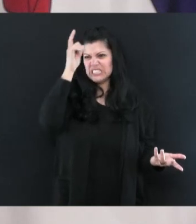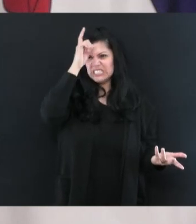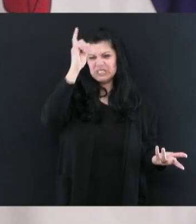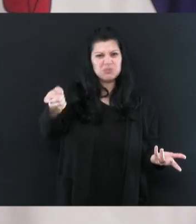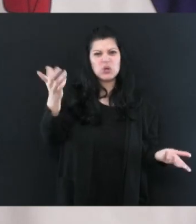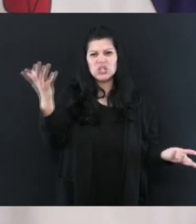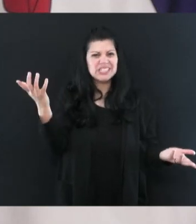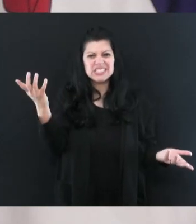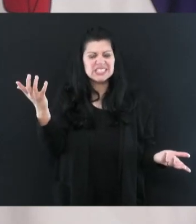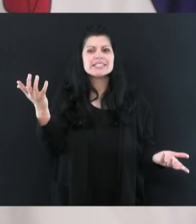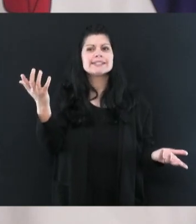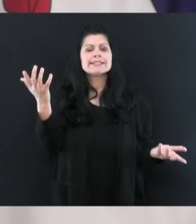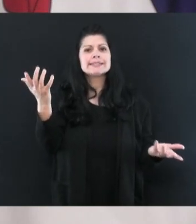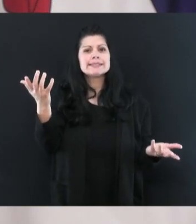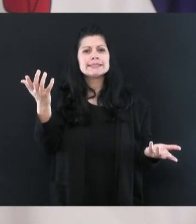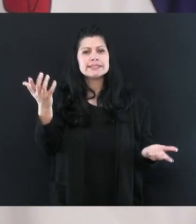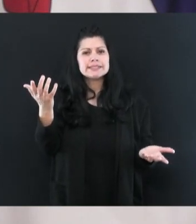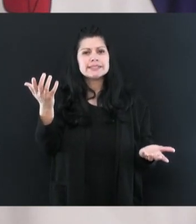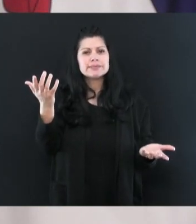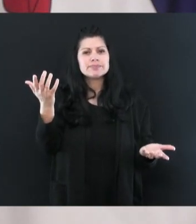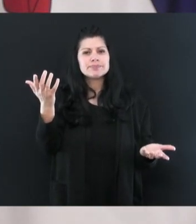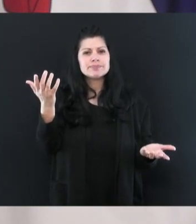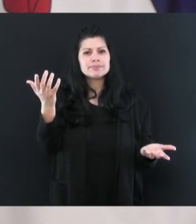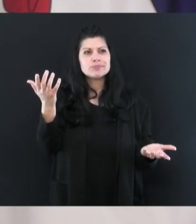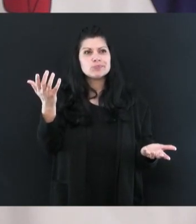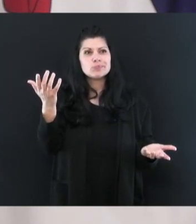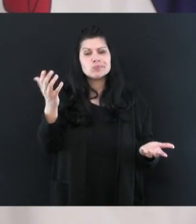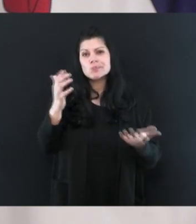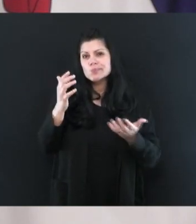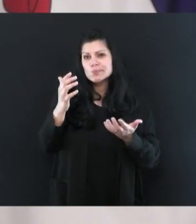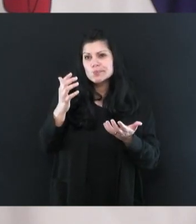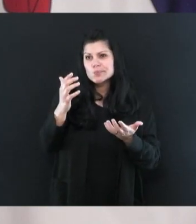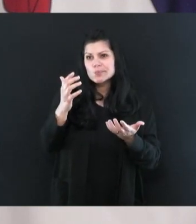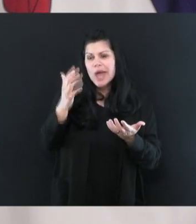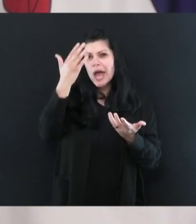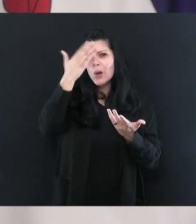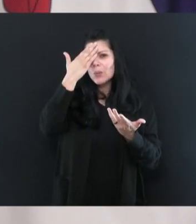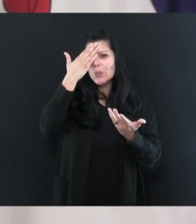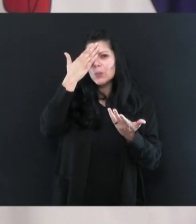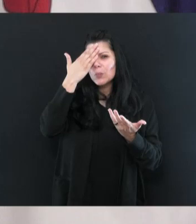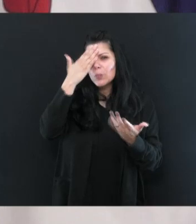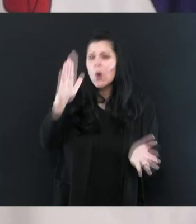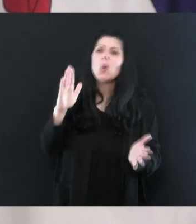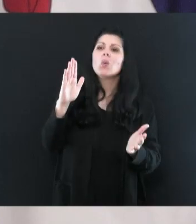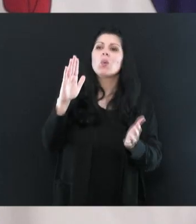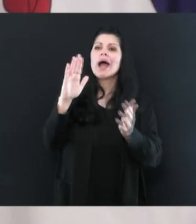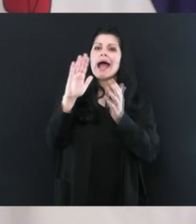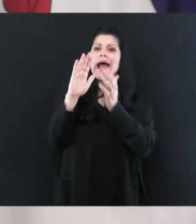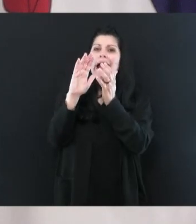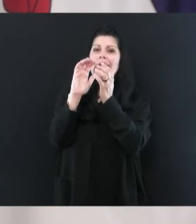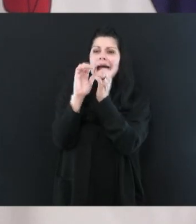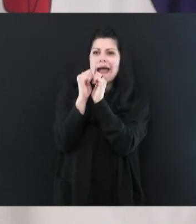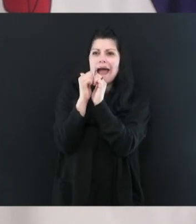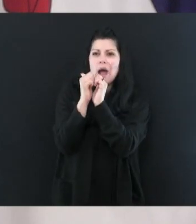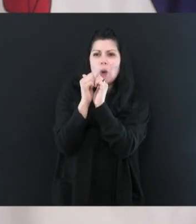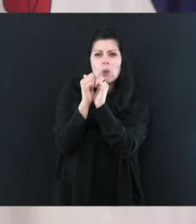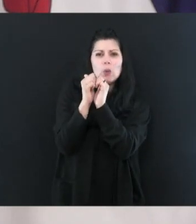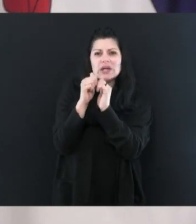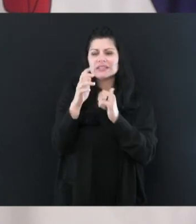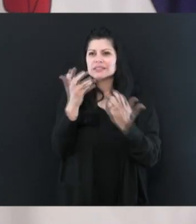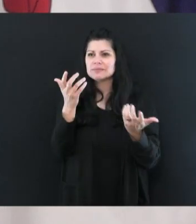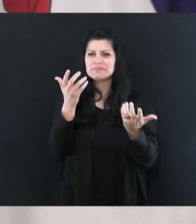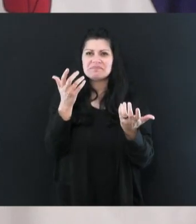I don't know how any living human being can make a rational thought out of